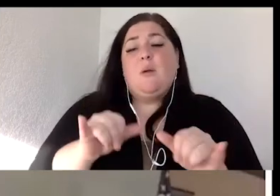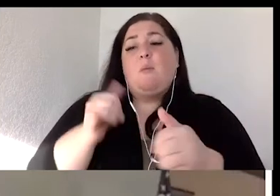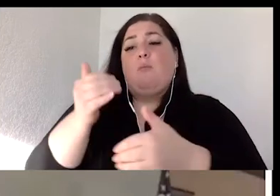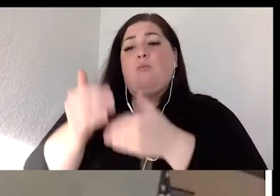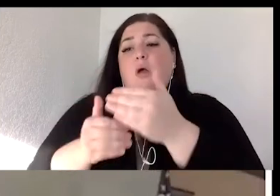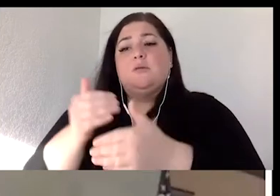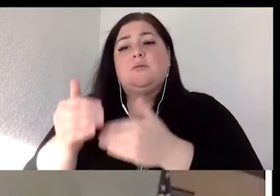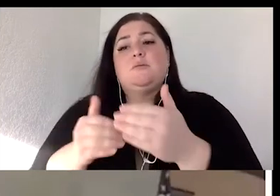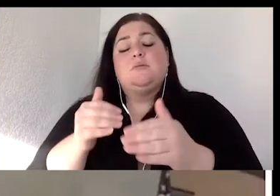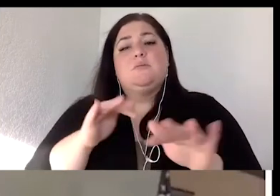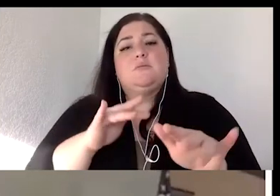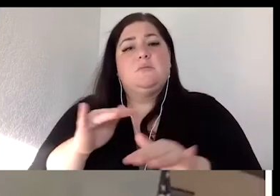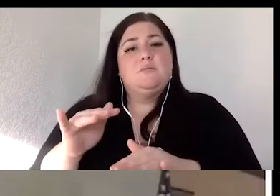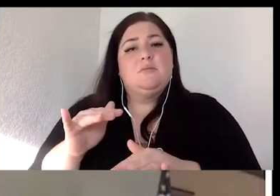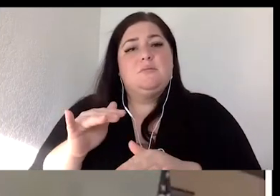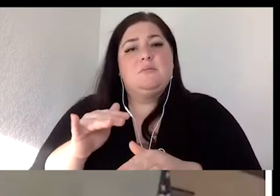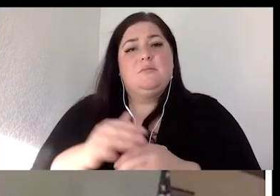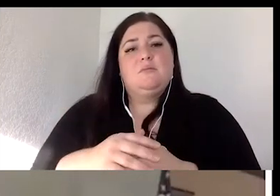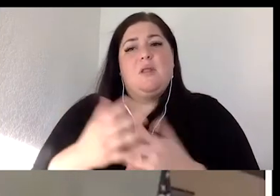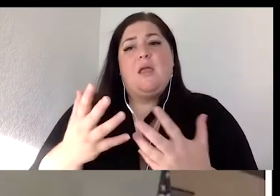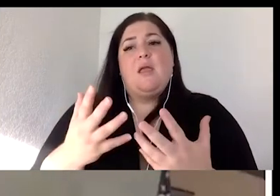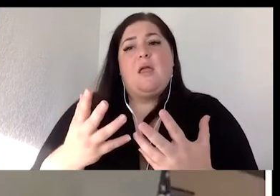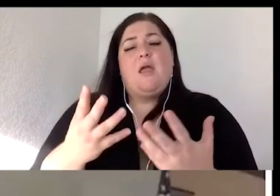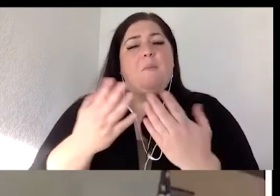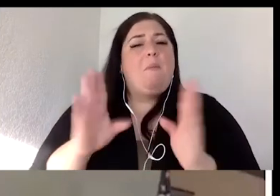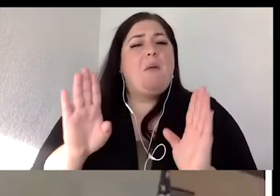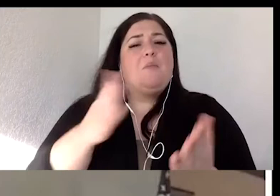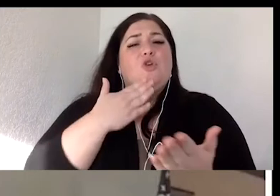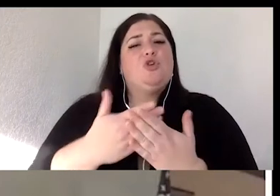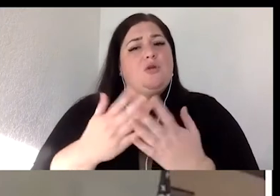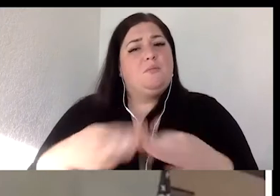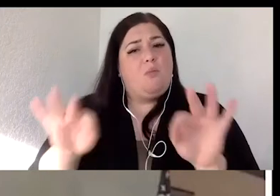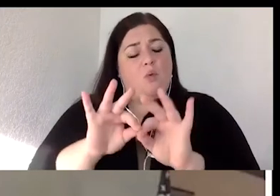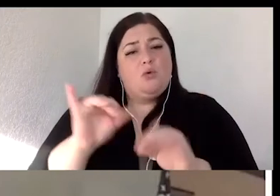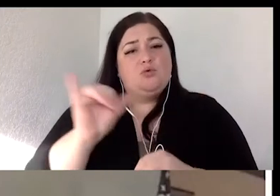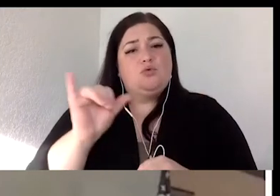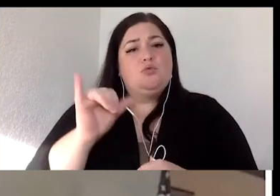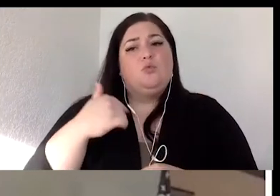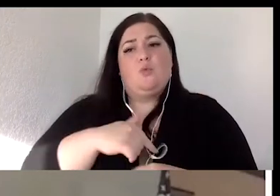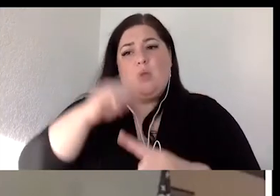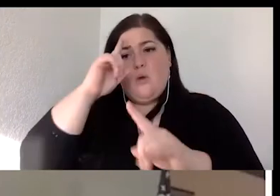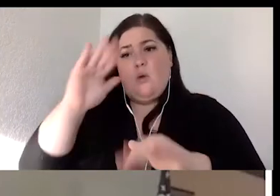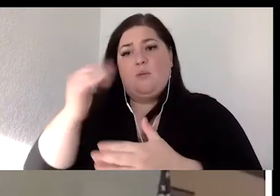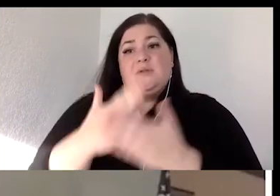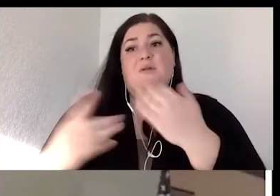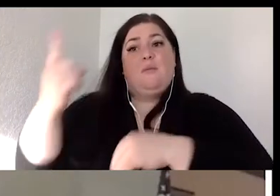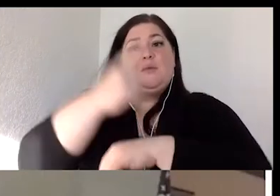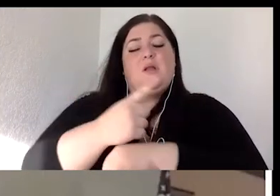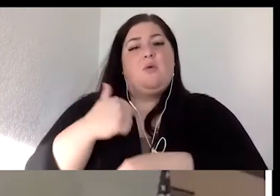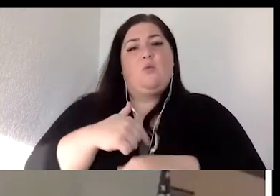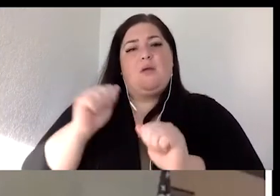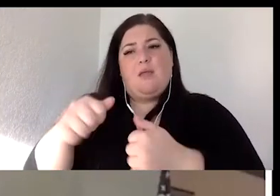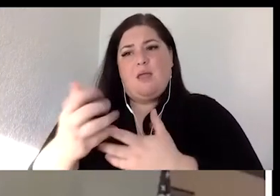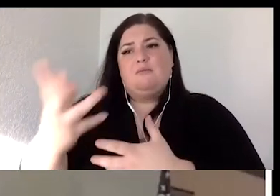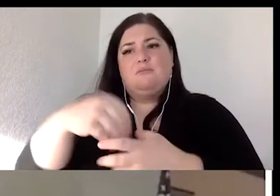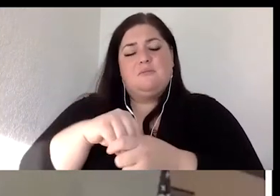of us that are interested in the public good frequently dream that someday we will improve the system to make it more just,